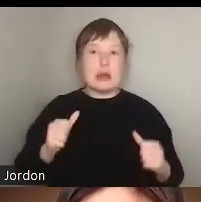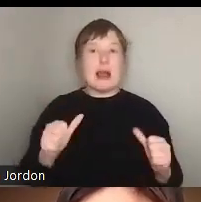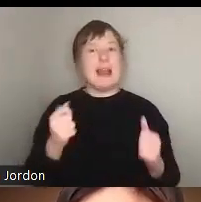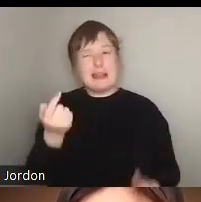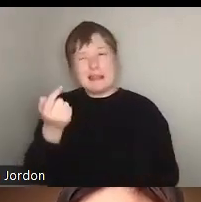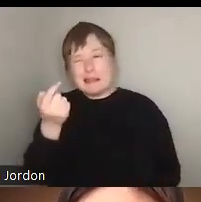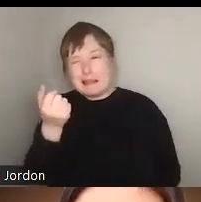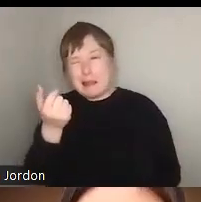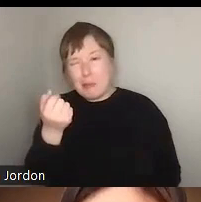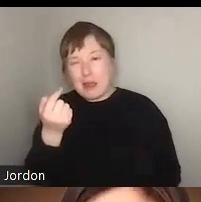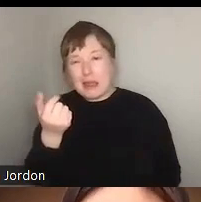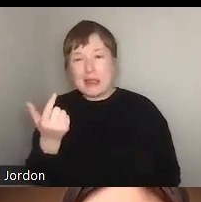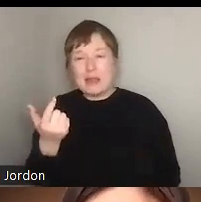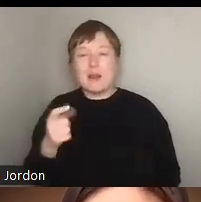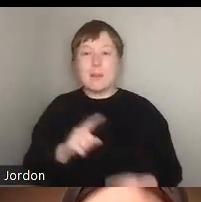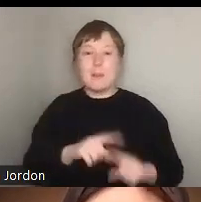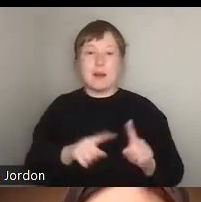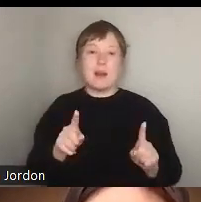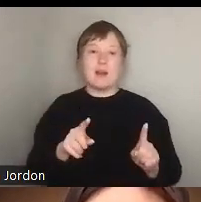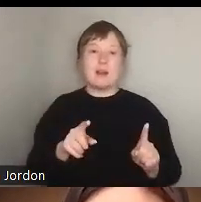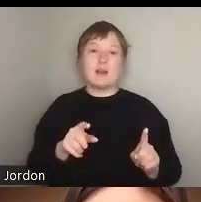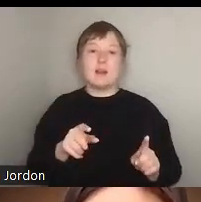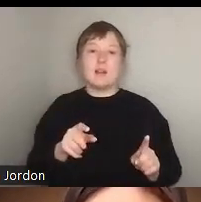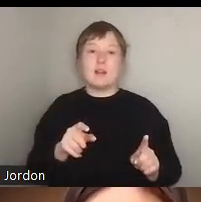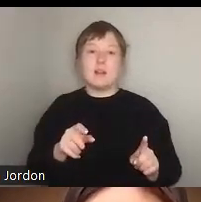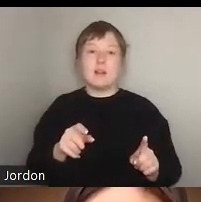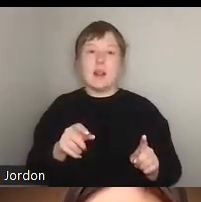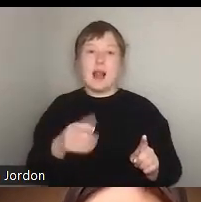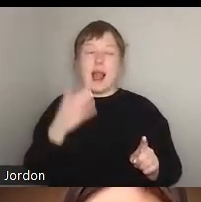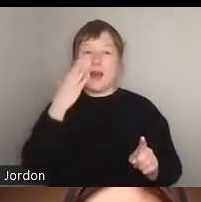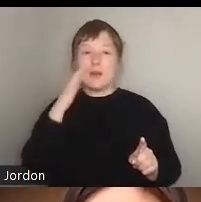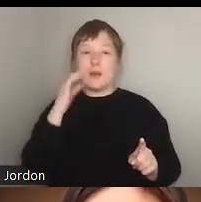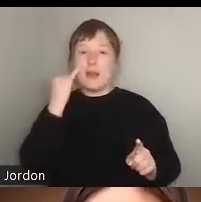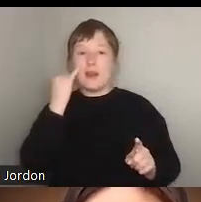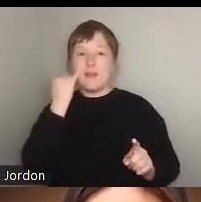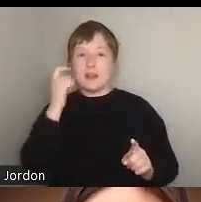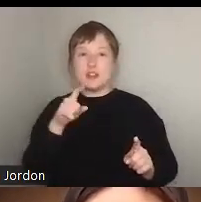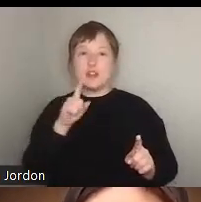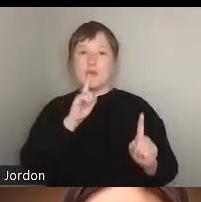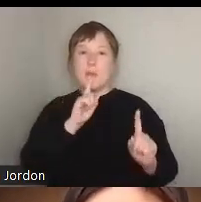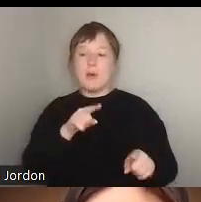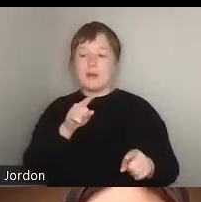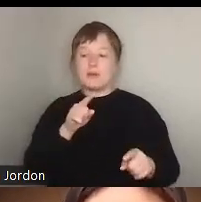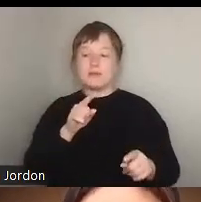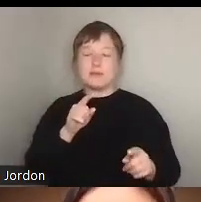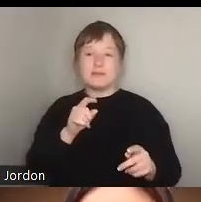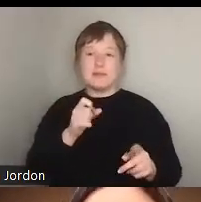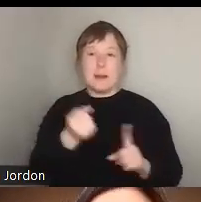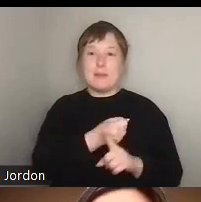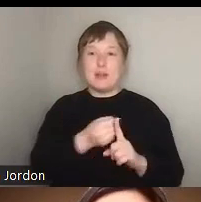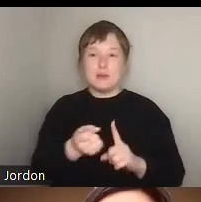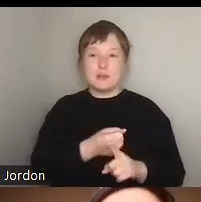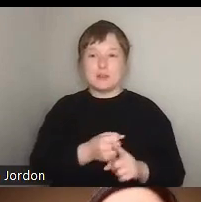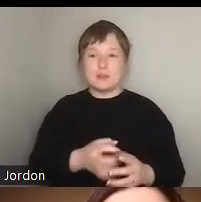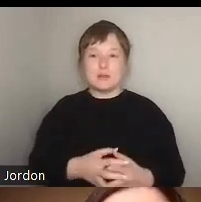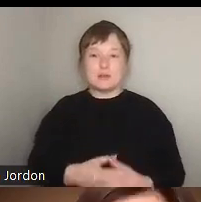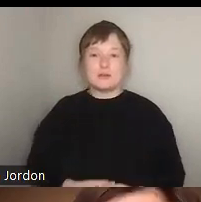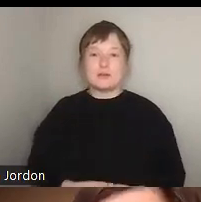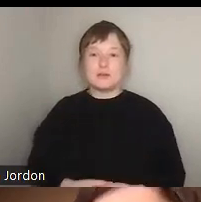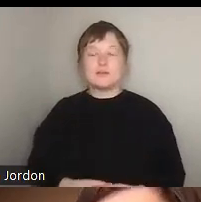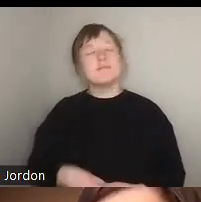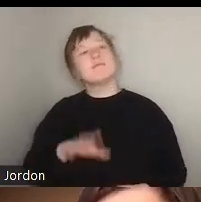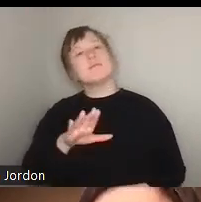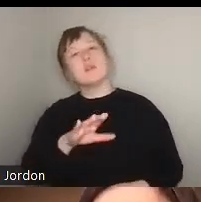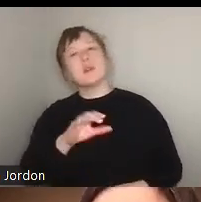somewhat, but I don't know if I should report it as abuse or not. Well, you can always